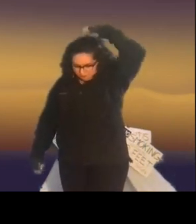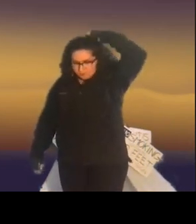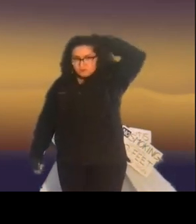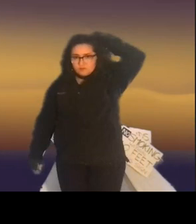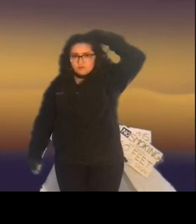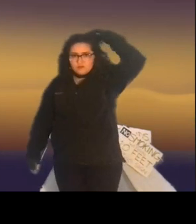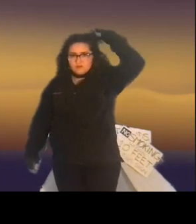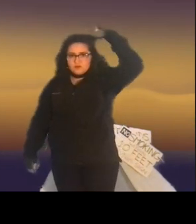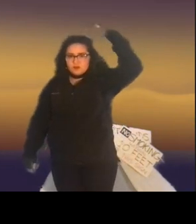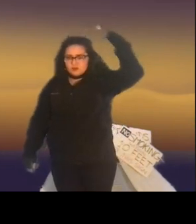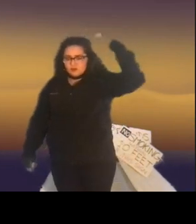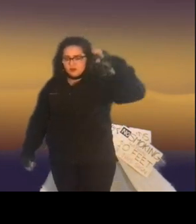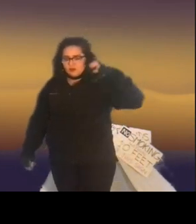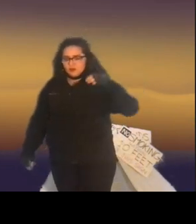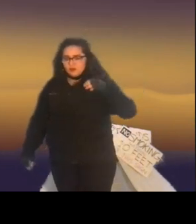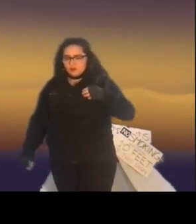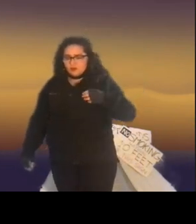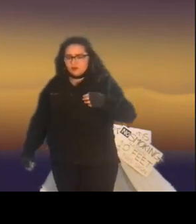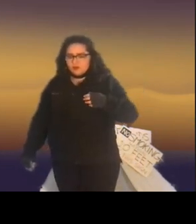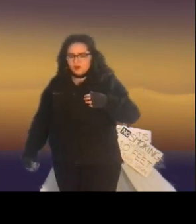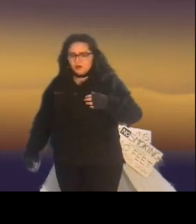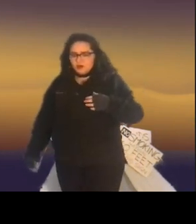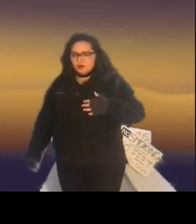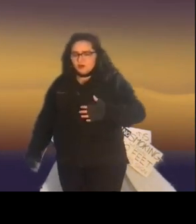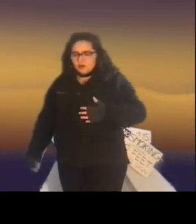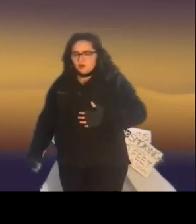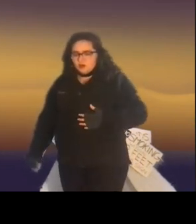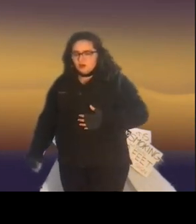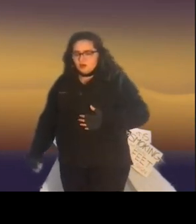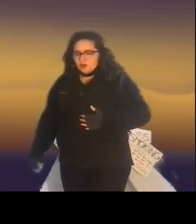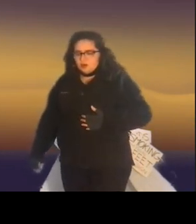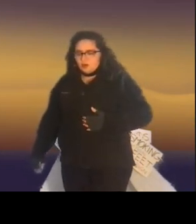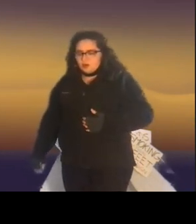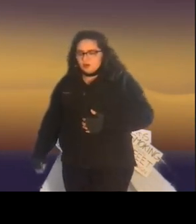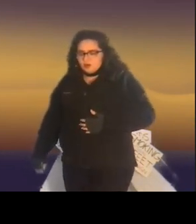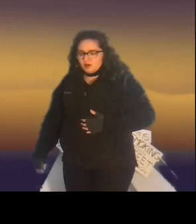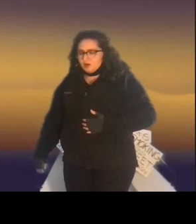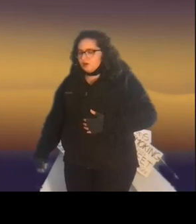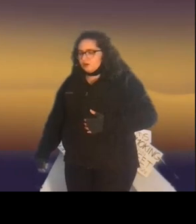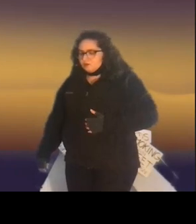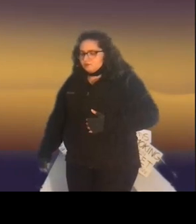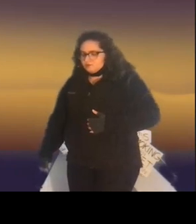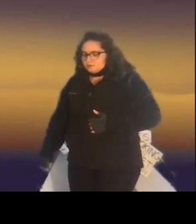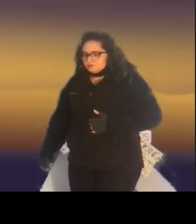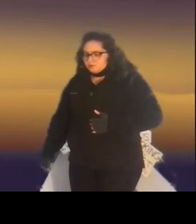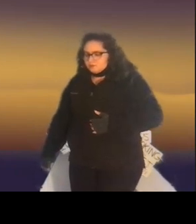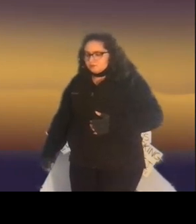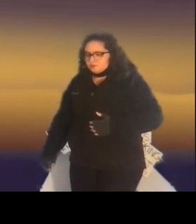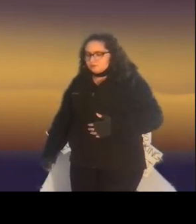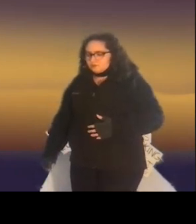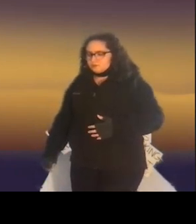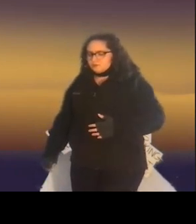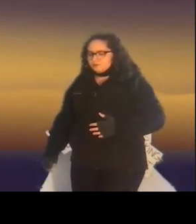off. Except he was the one I let down. Bullshit. It was you there when I got out of the mental